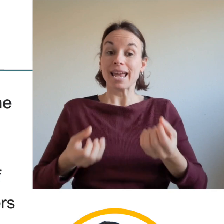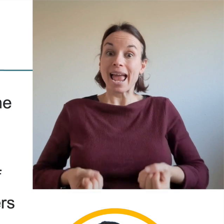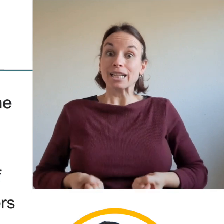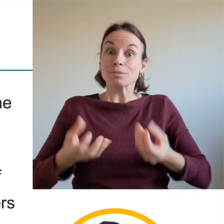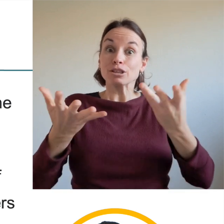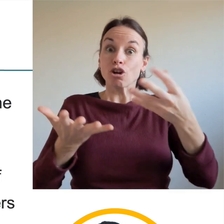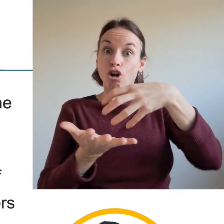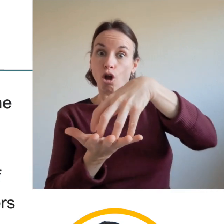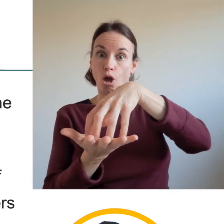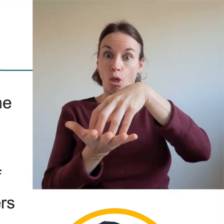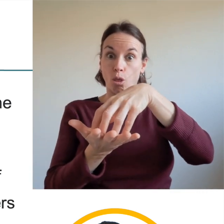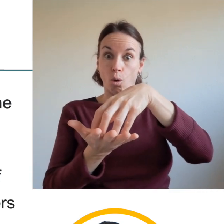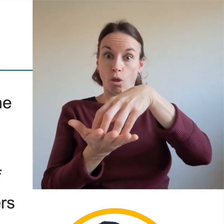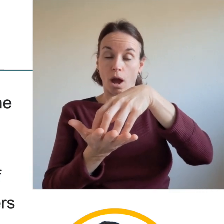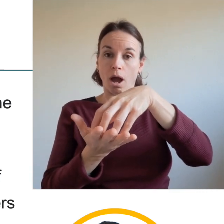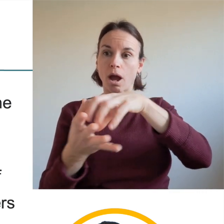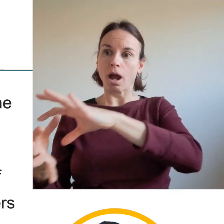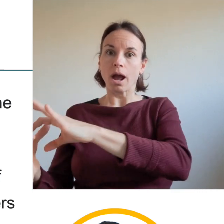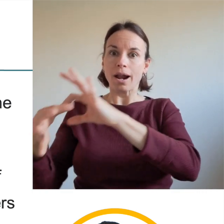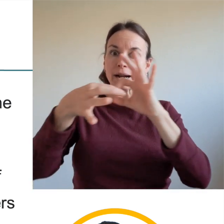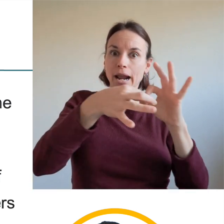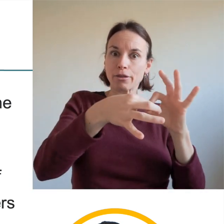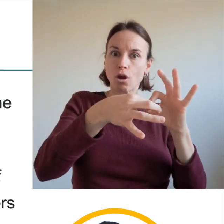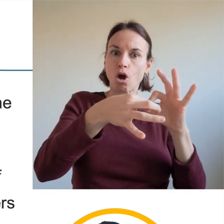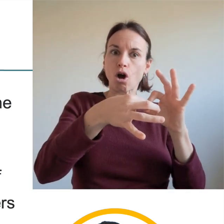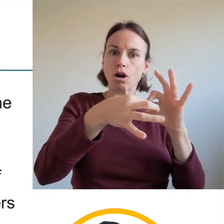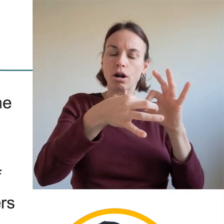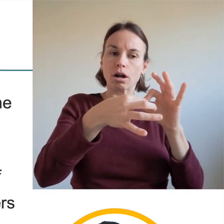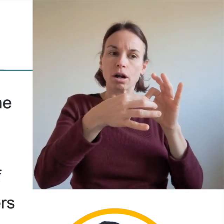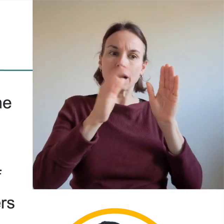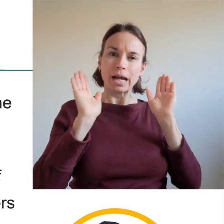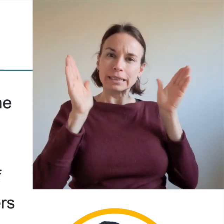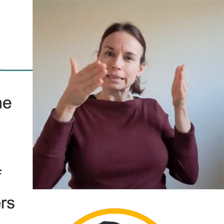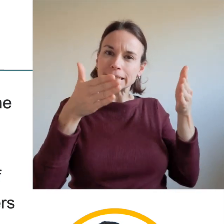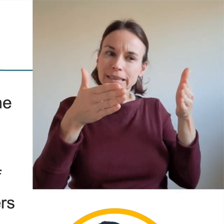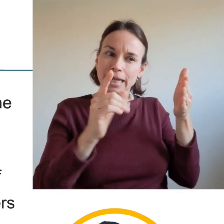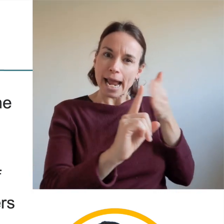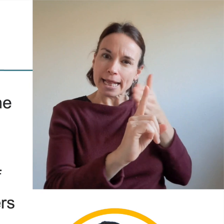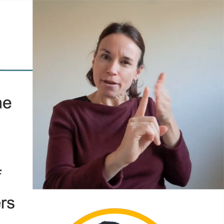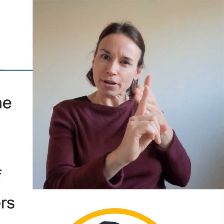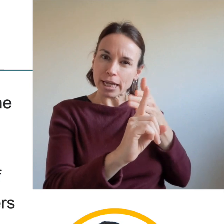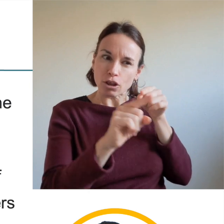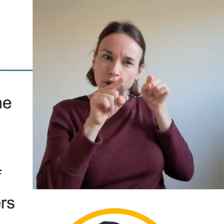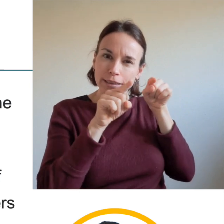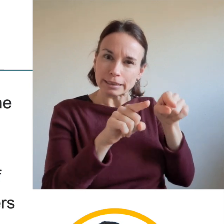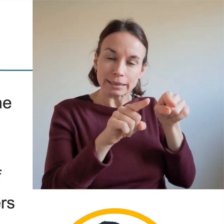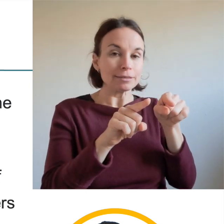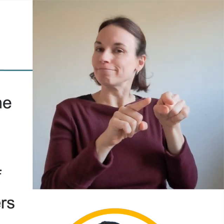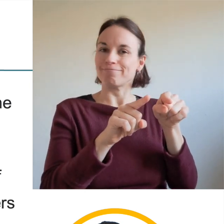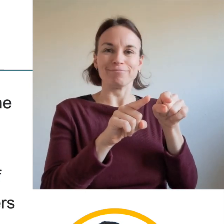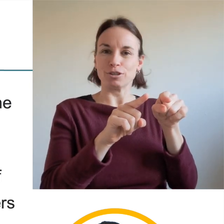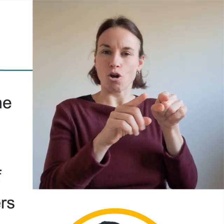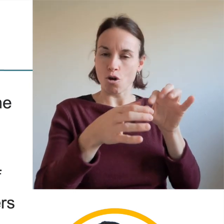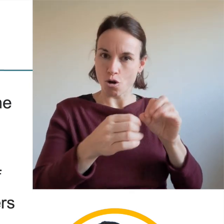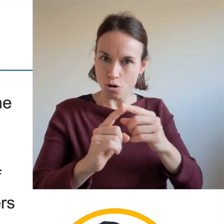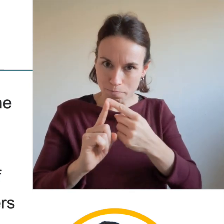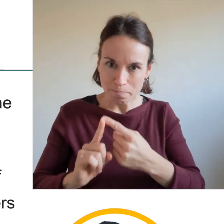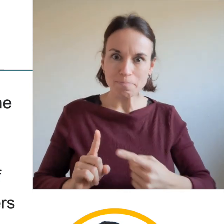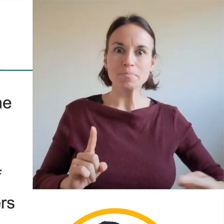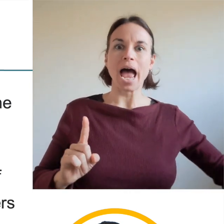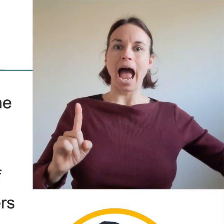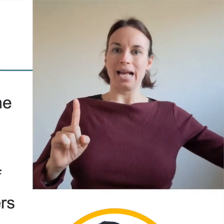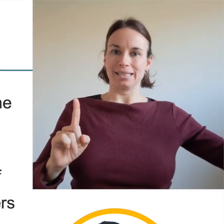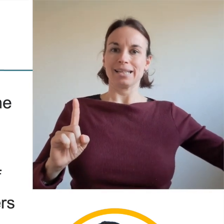And finally, uncertainty marking is not associated with the manual indefinite, but marked widely as